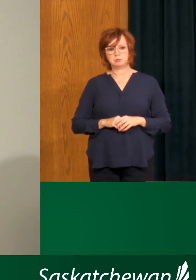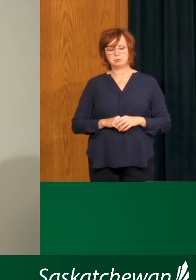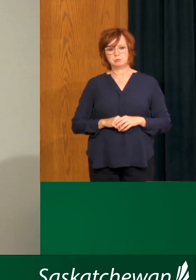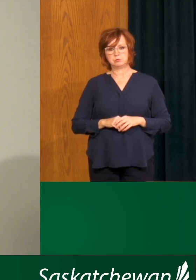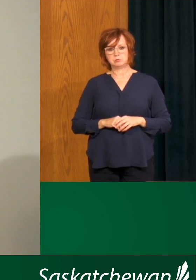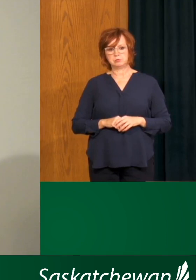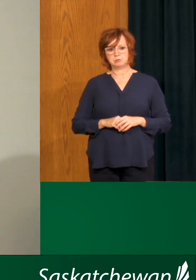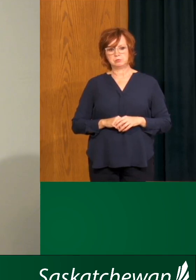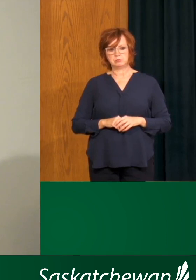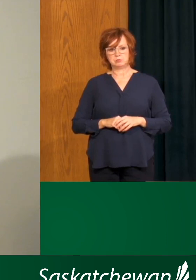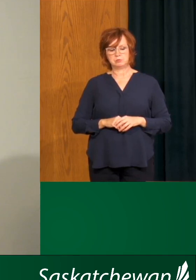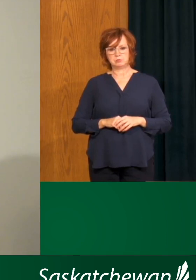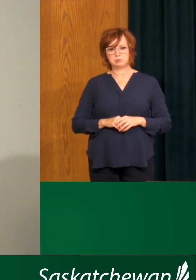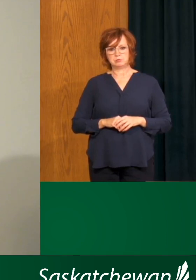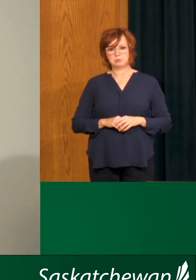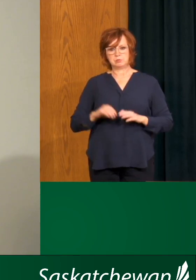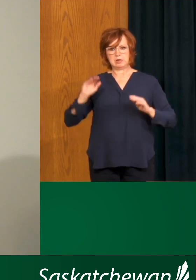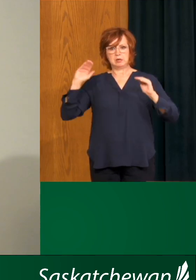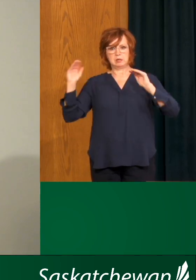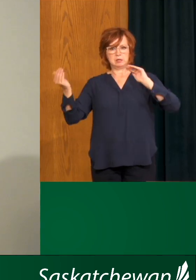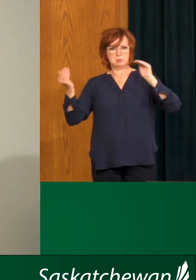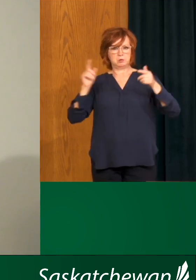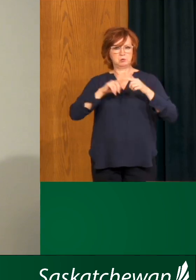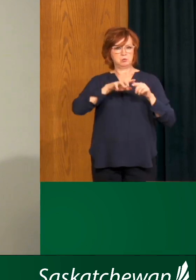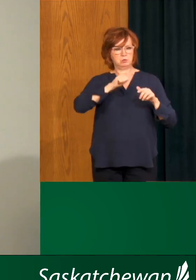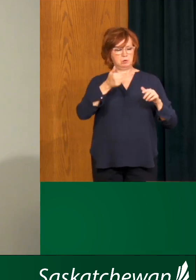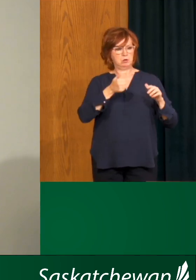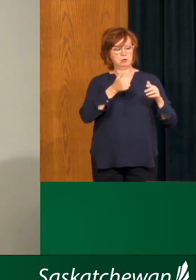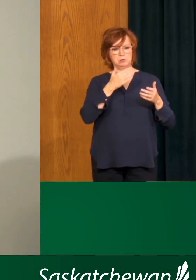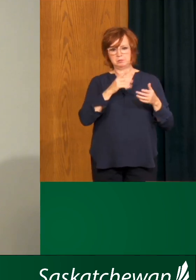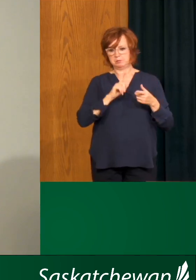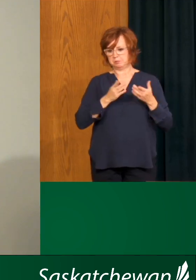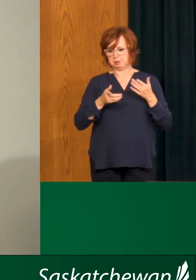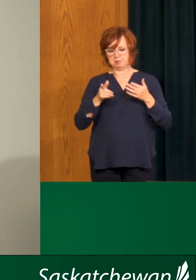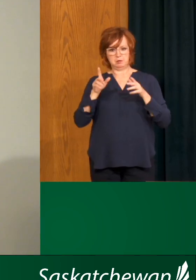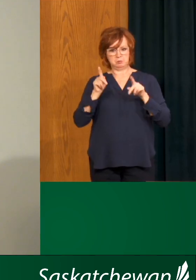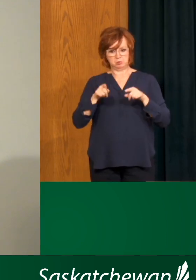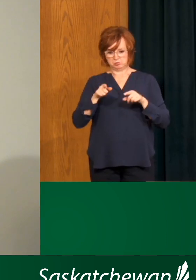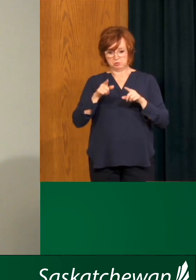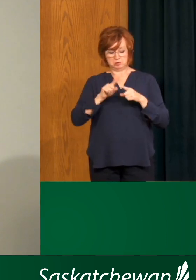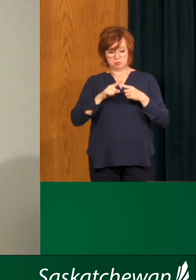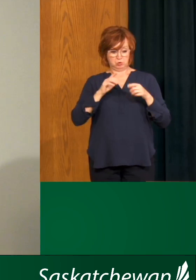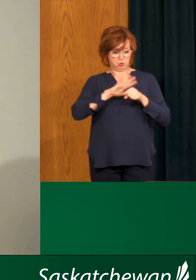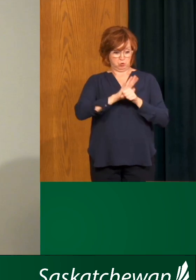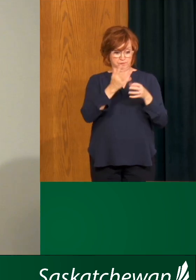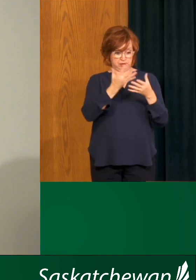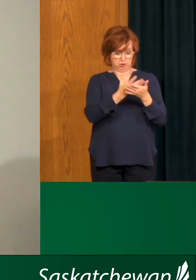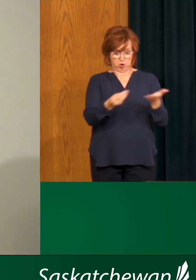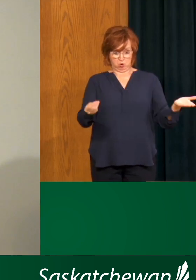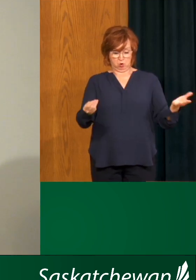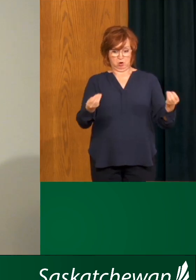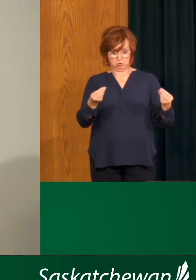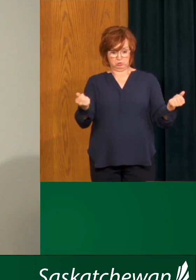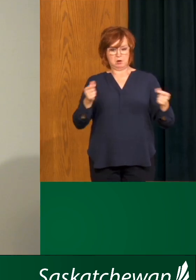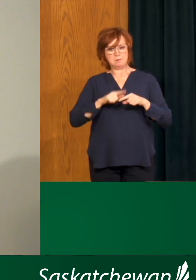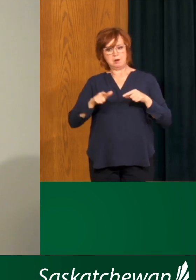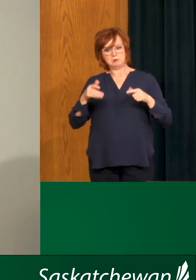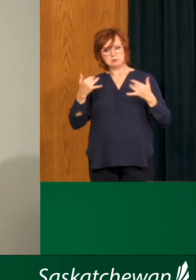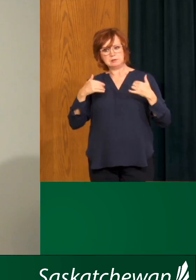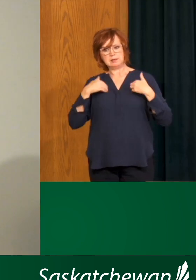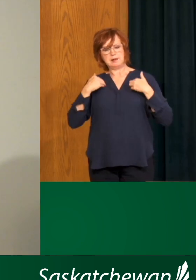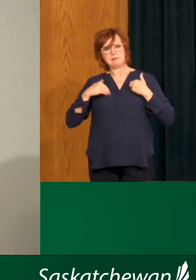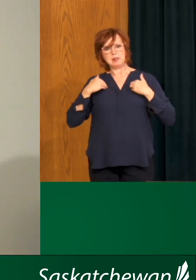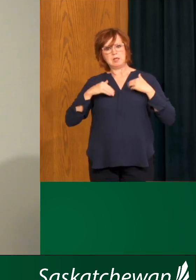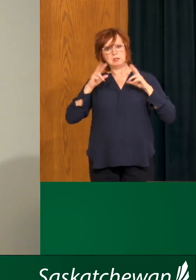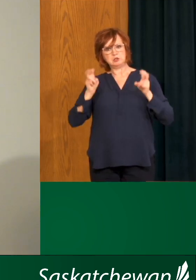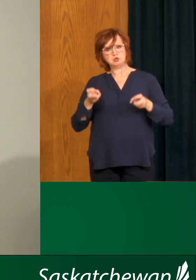require hospitalizations for other medical conditions that may have worsened, like chronic lung disease or heart disease. And also,